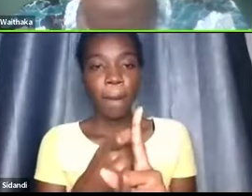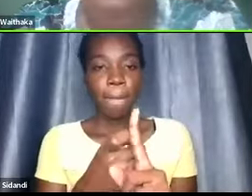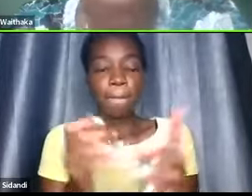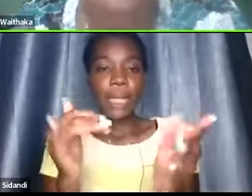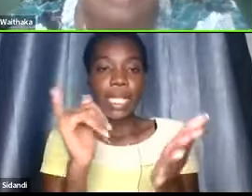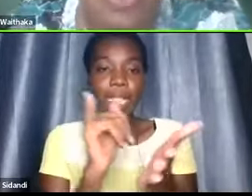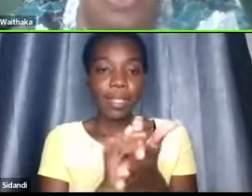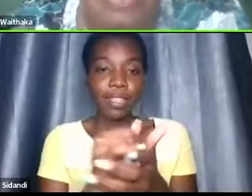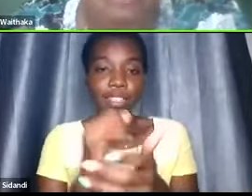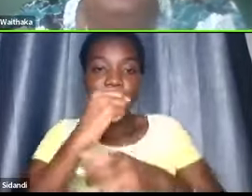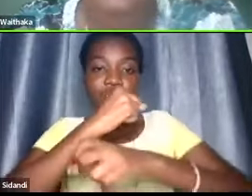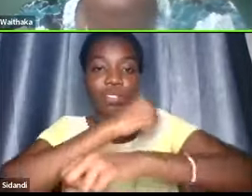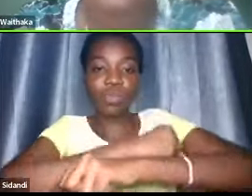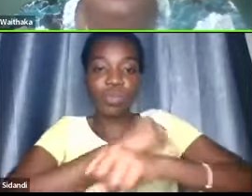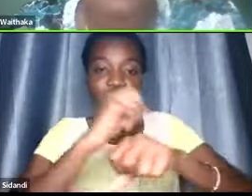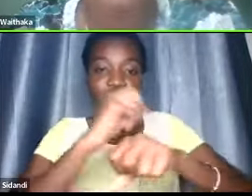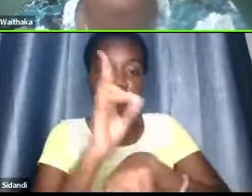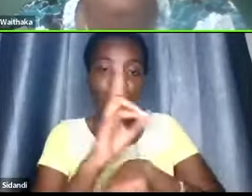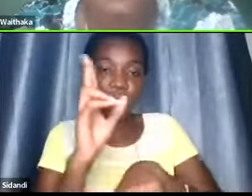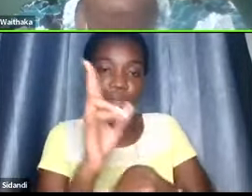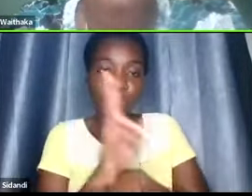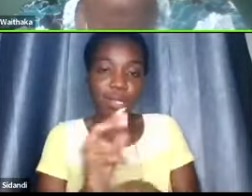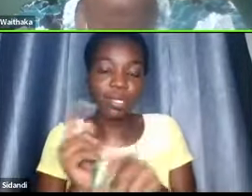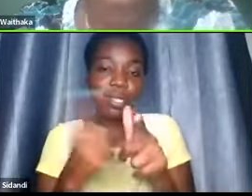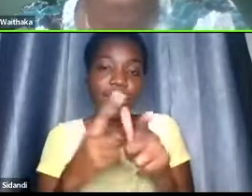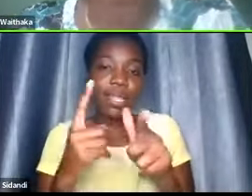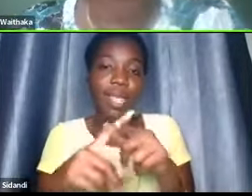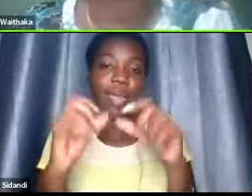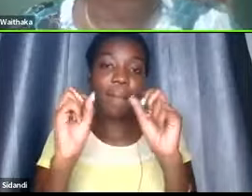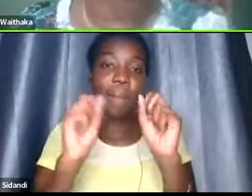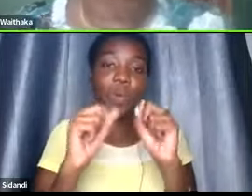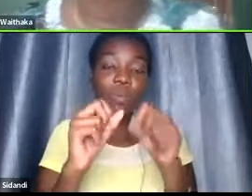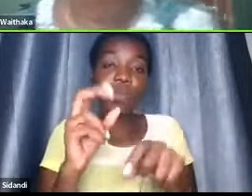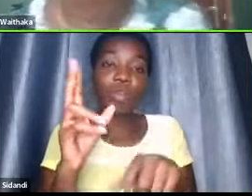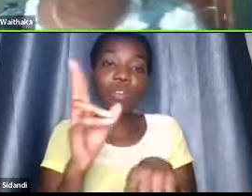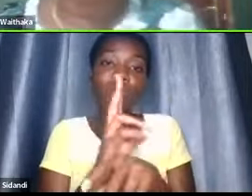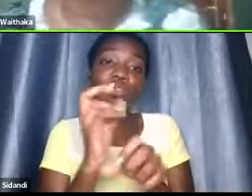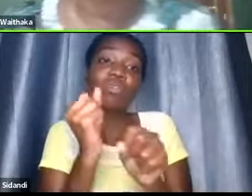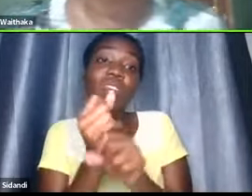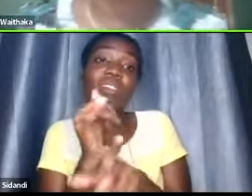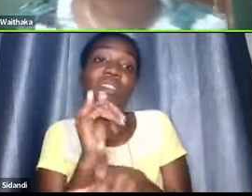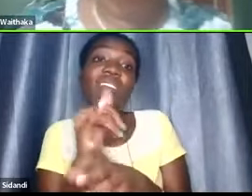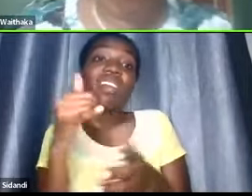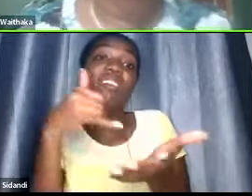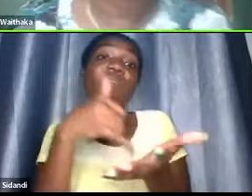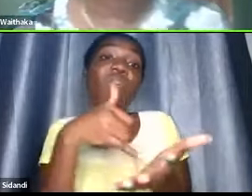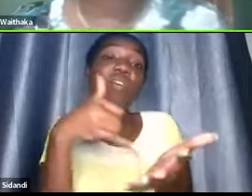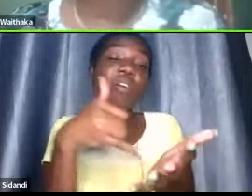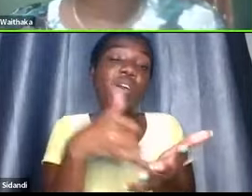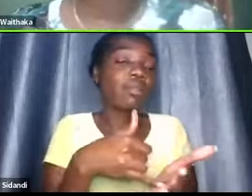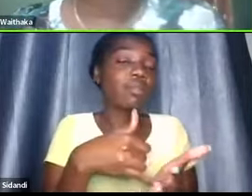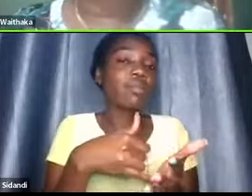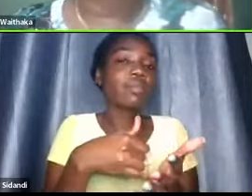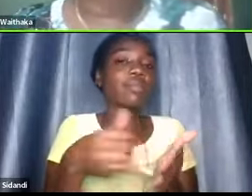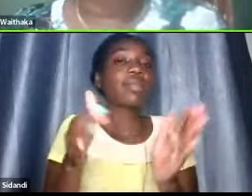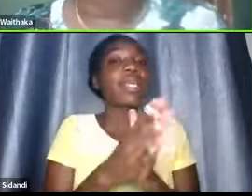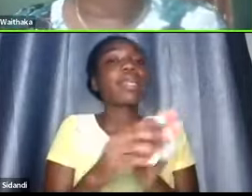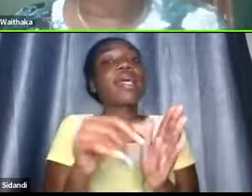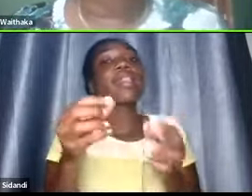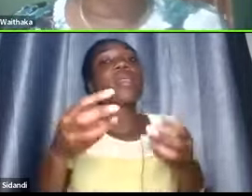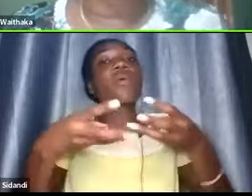that schools are using so that they are able to do it. It's a video, it comes in four formats in such a way that you're able